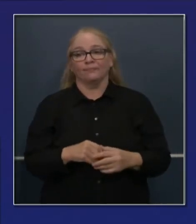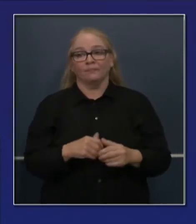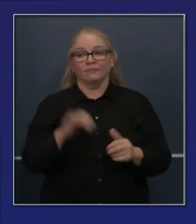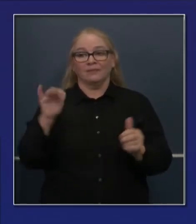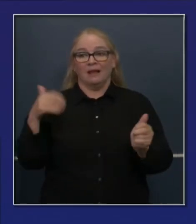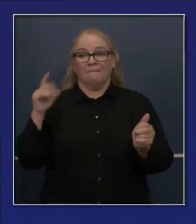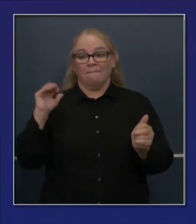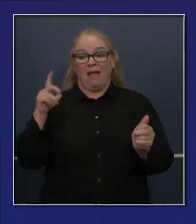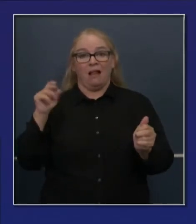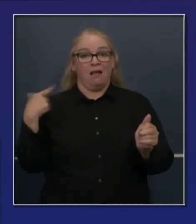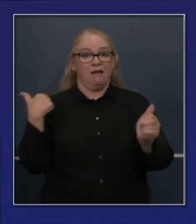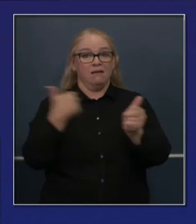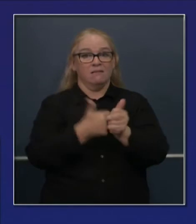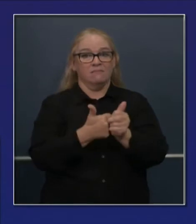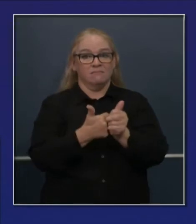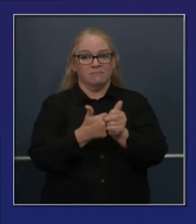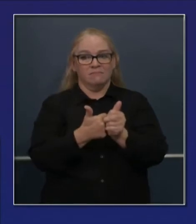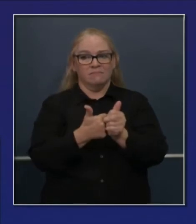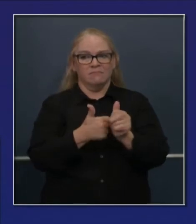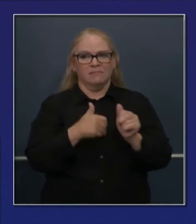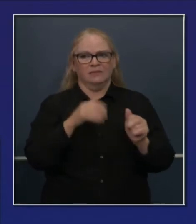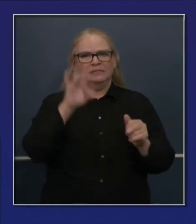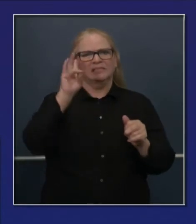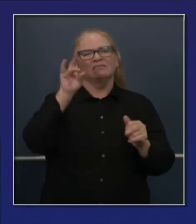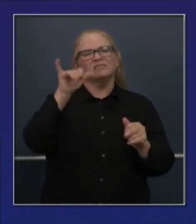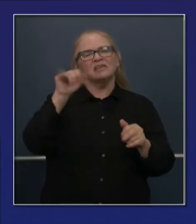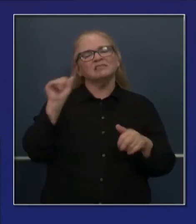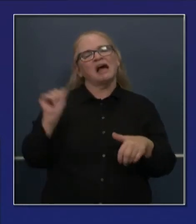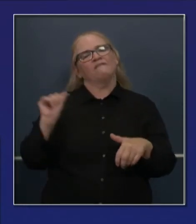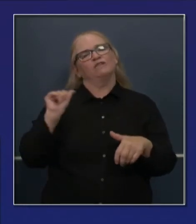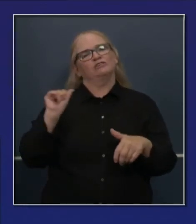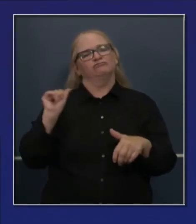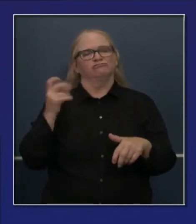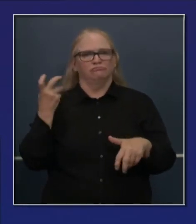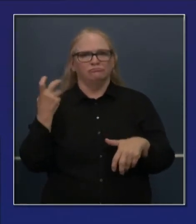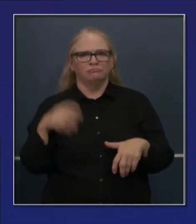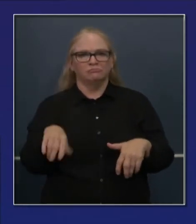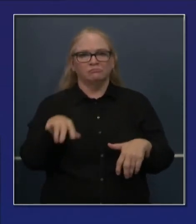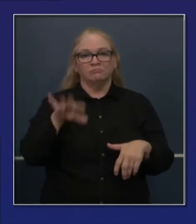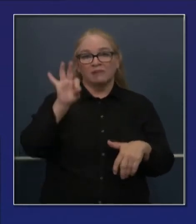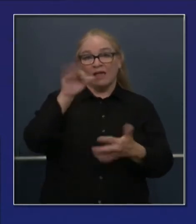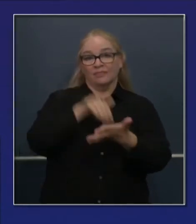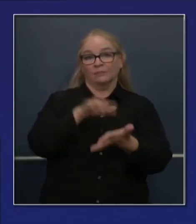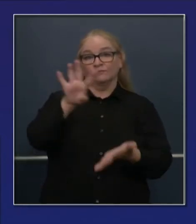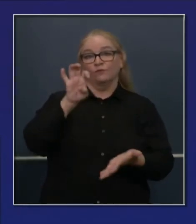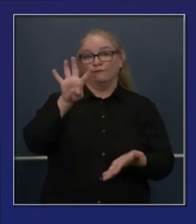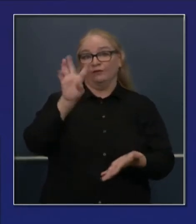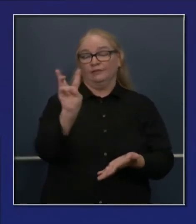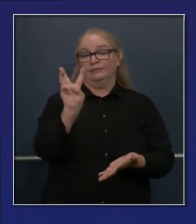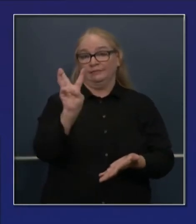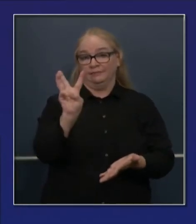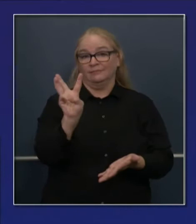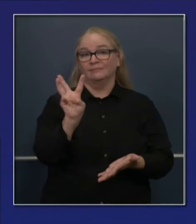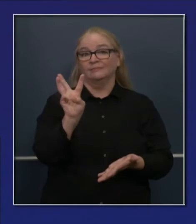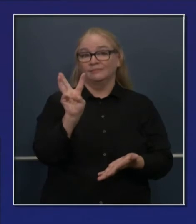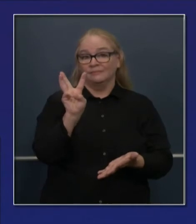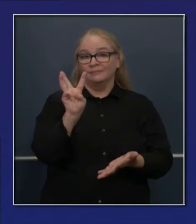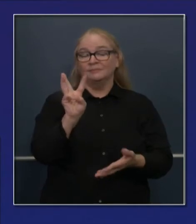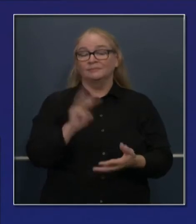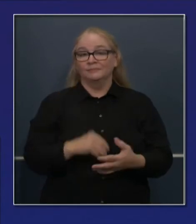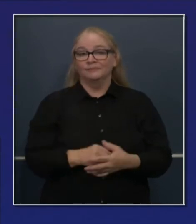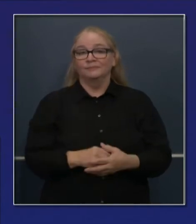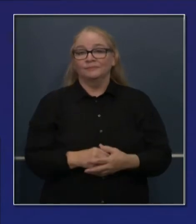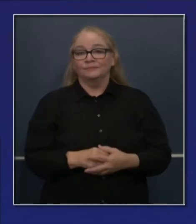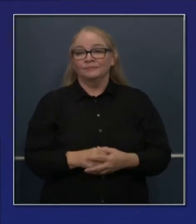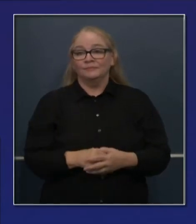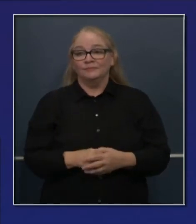a 7-day average period, they're at 9,446, typical case number when you add the